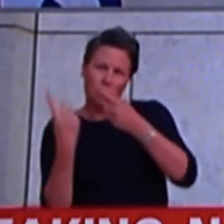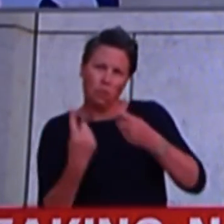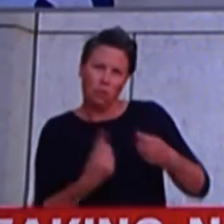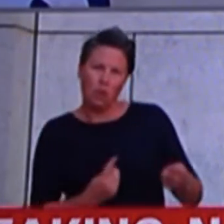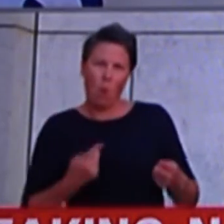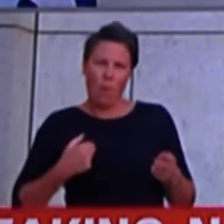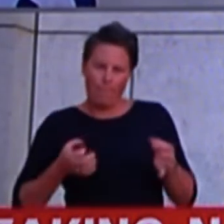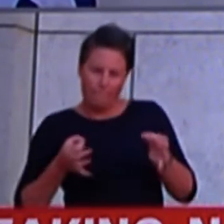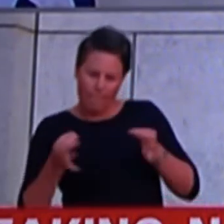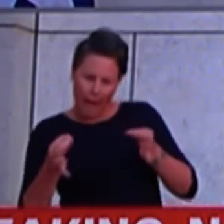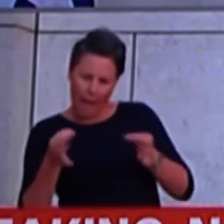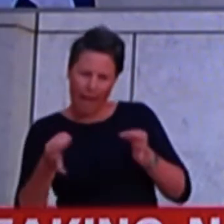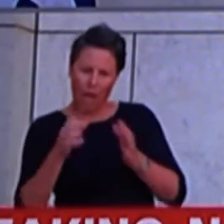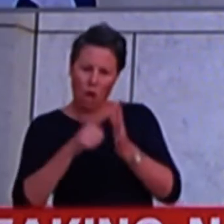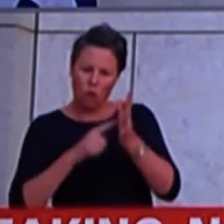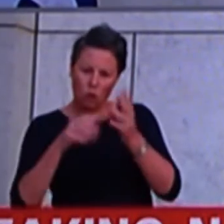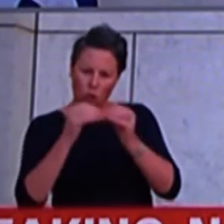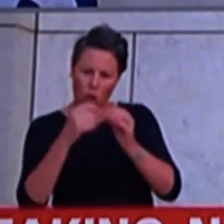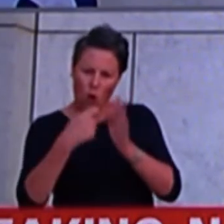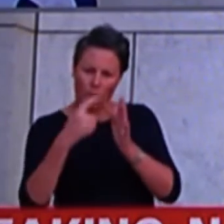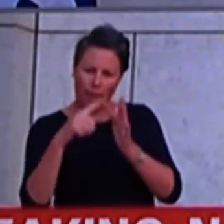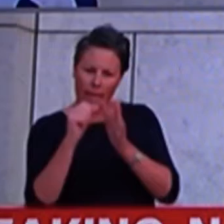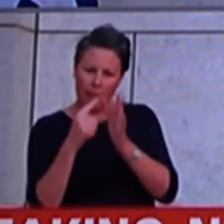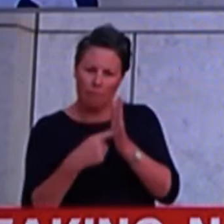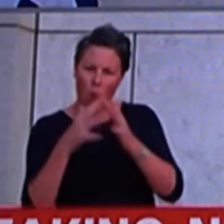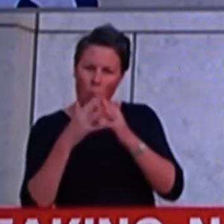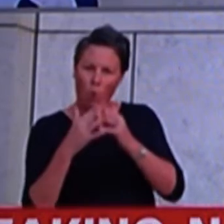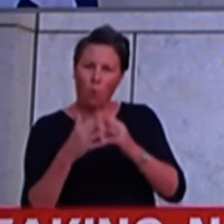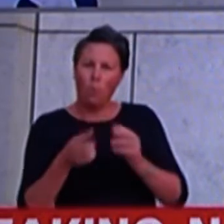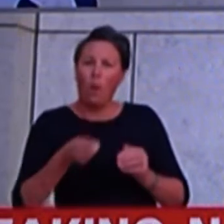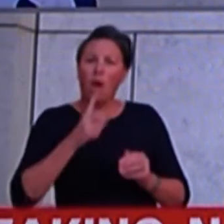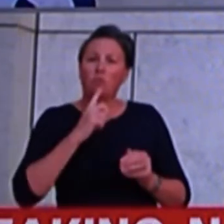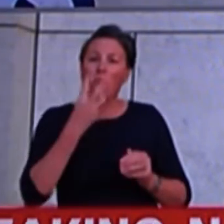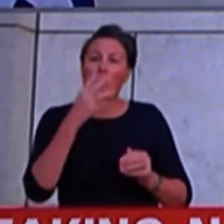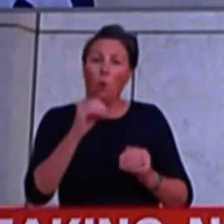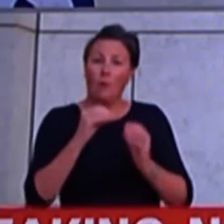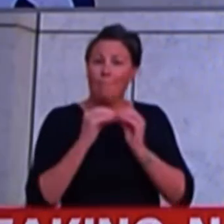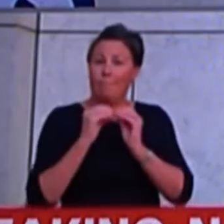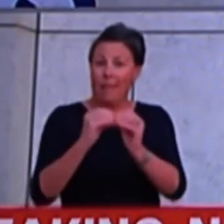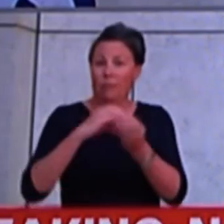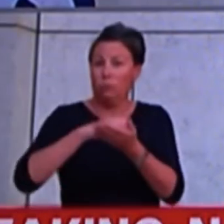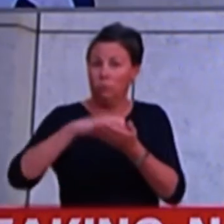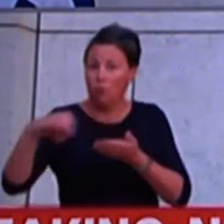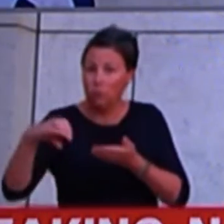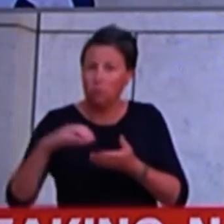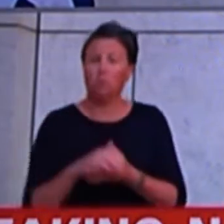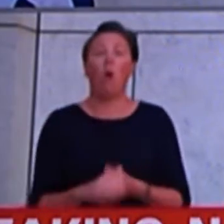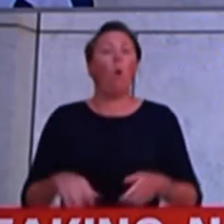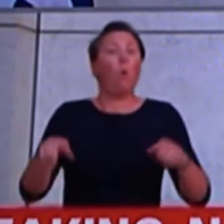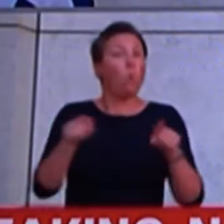budgeted for JobKeeper to be at 130 billion over that period of time, and we had some budgeting about the